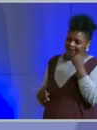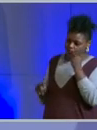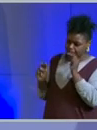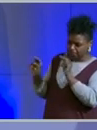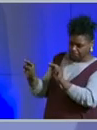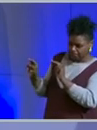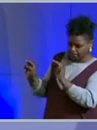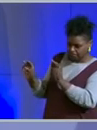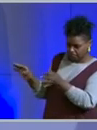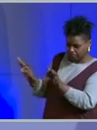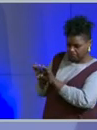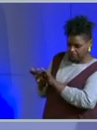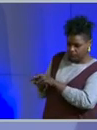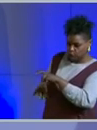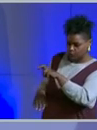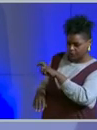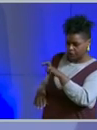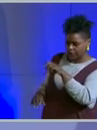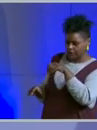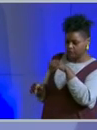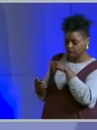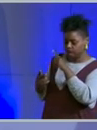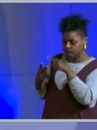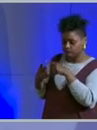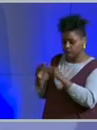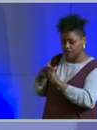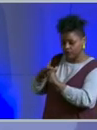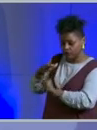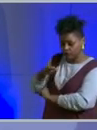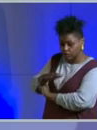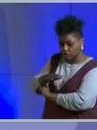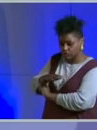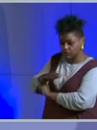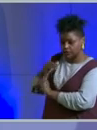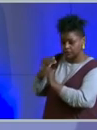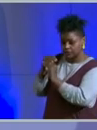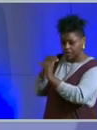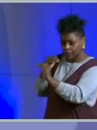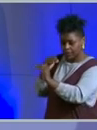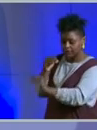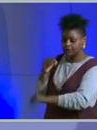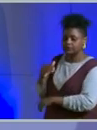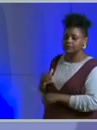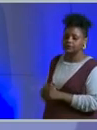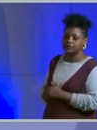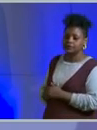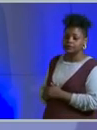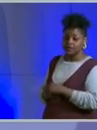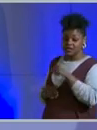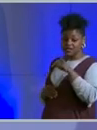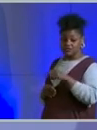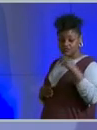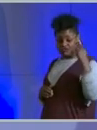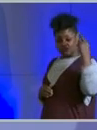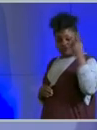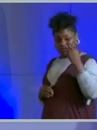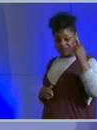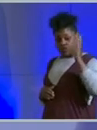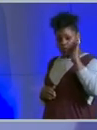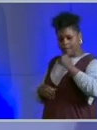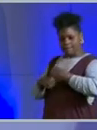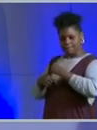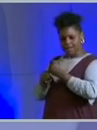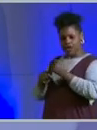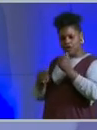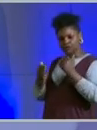important transportation infrastructure and sustainability work. And for this reason, we will be creating a